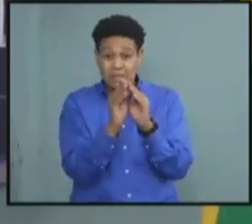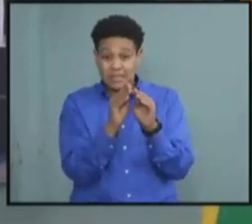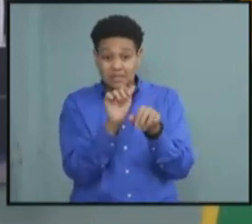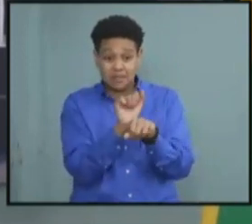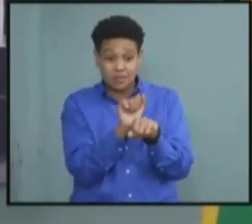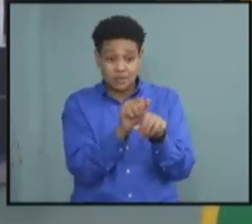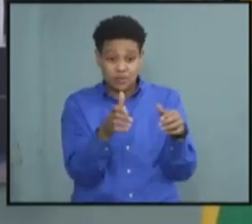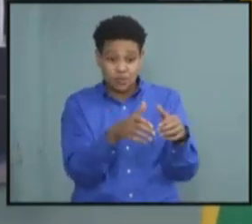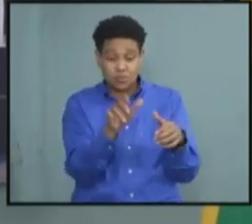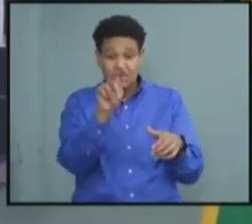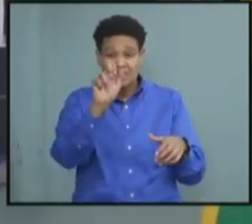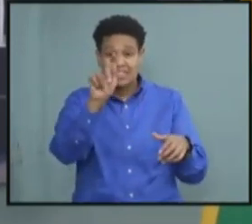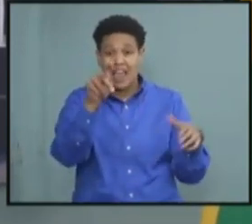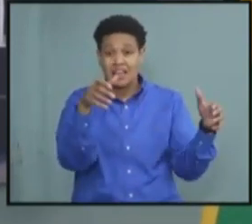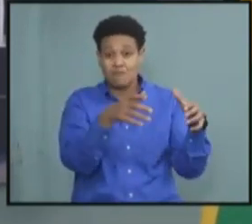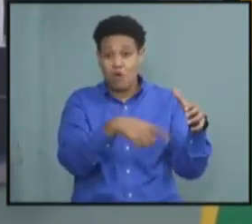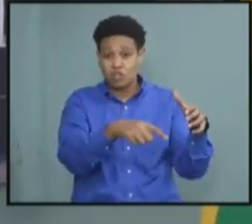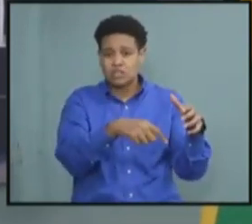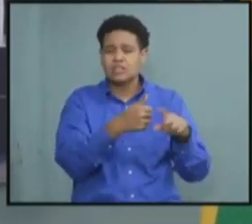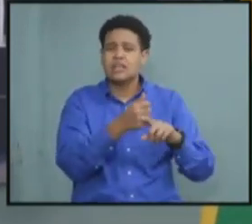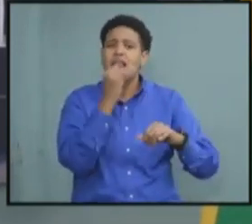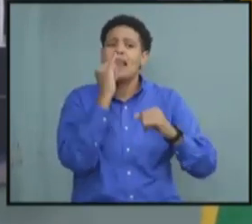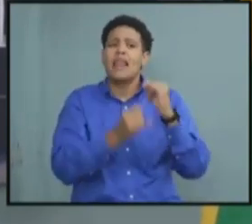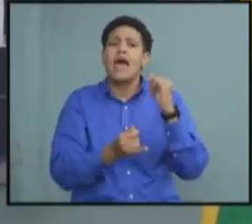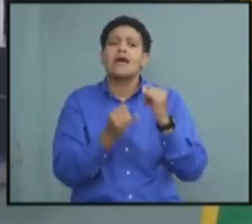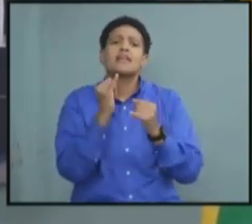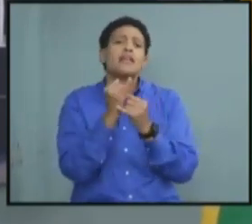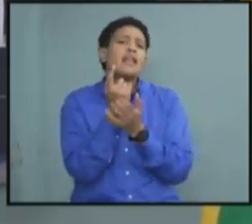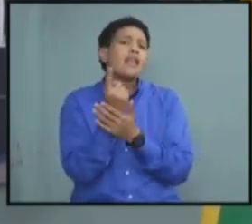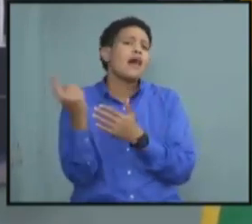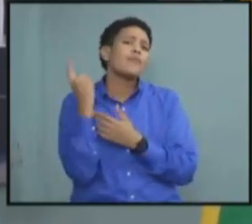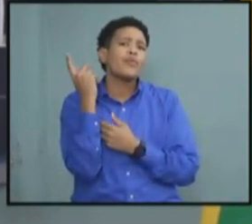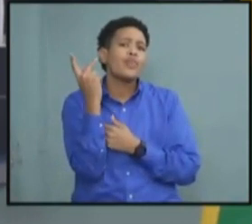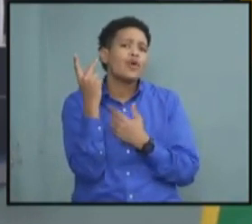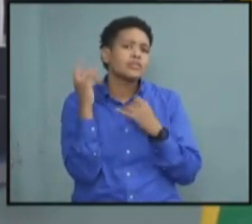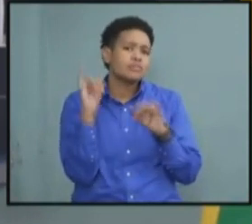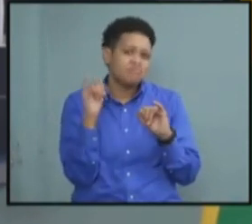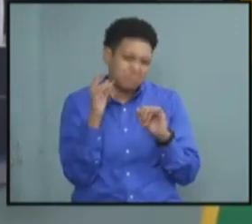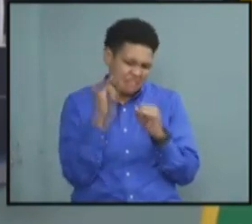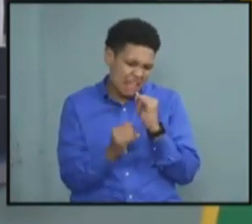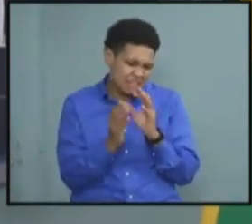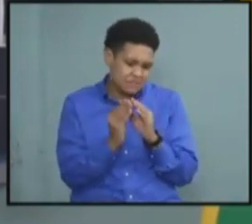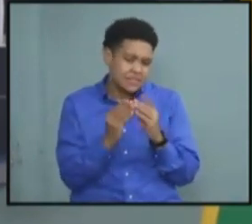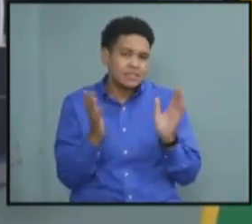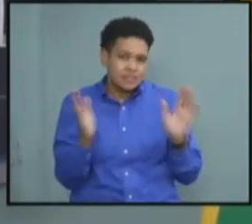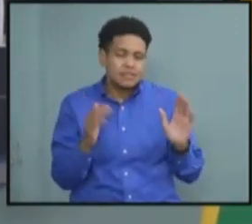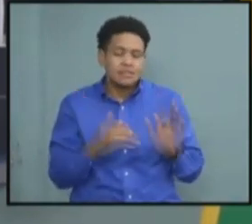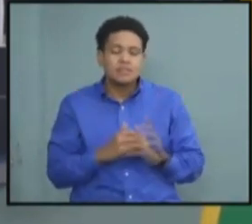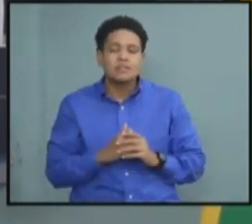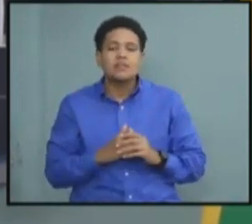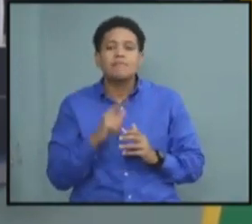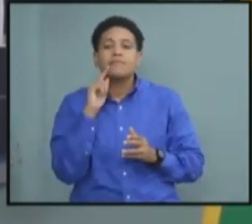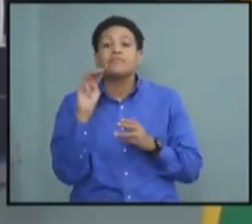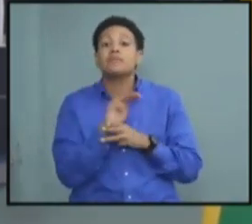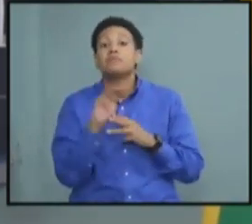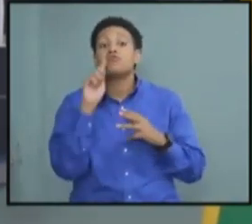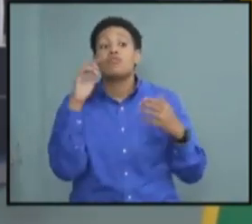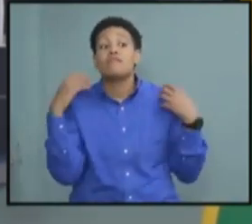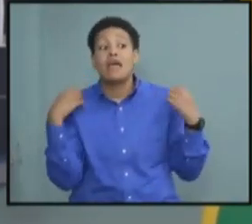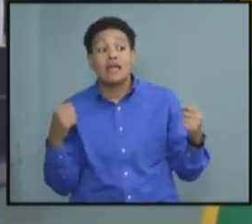force, the last one being last week, Thursday, that the Ministry of